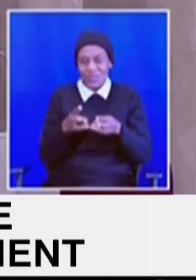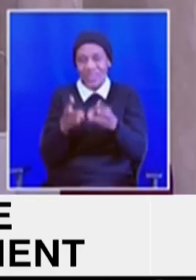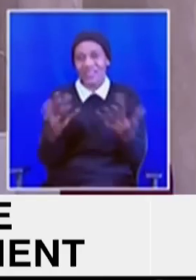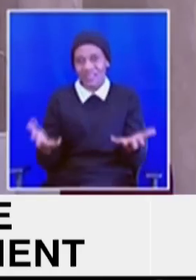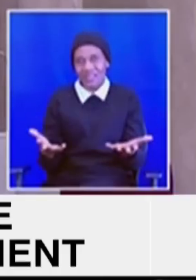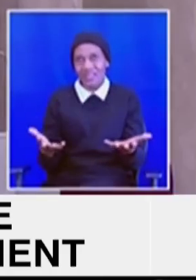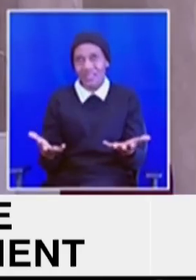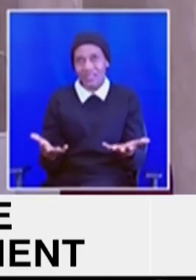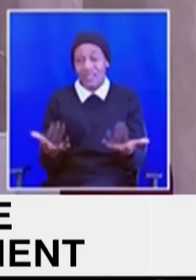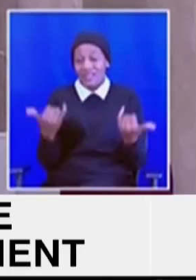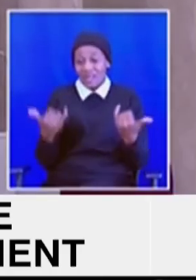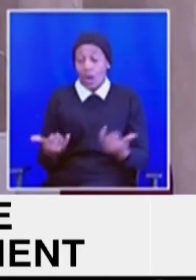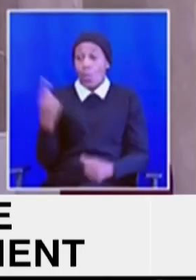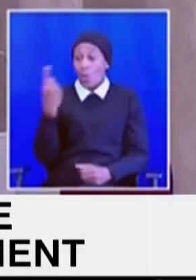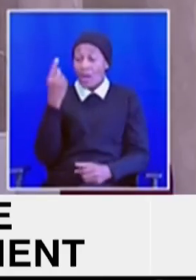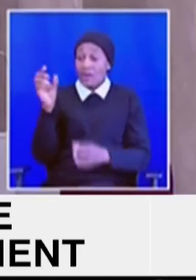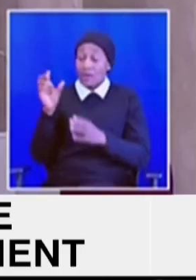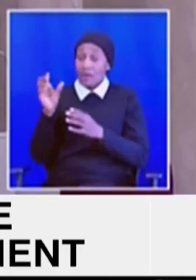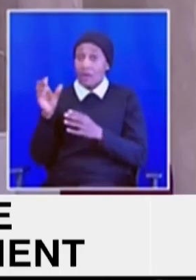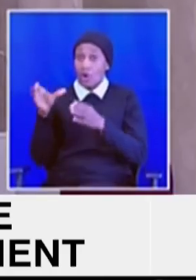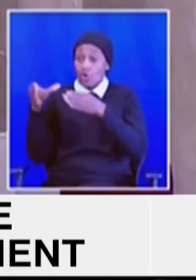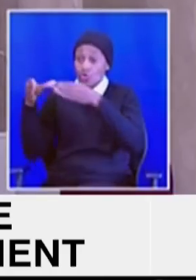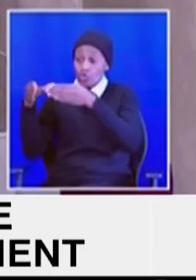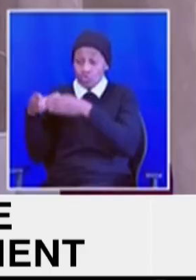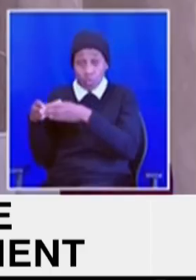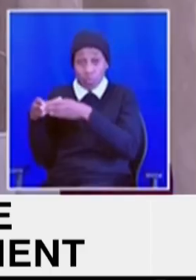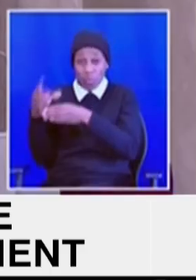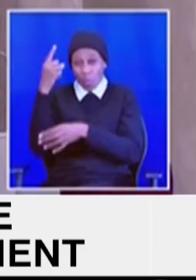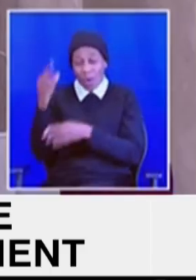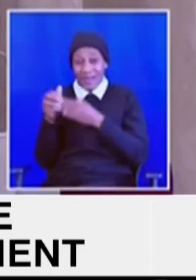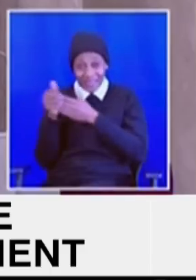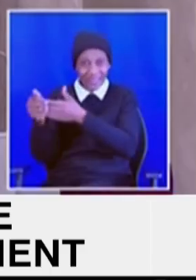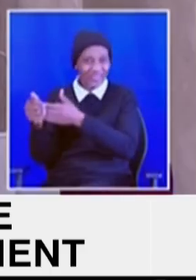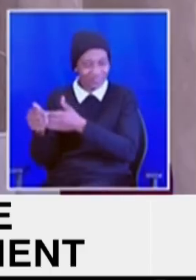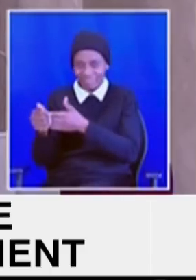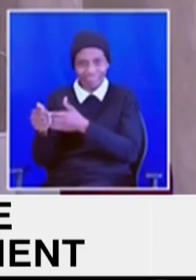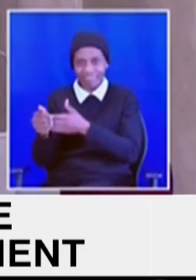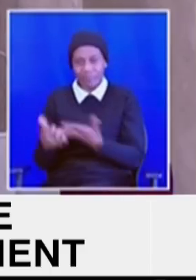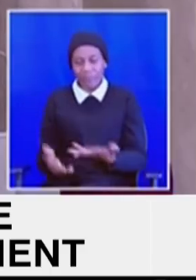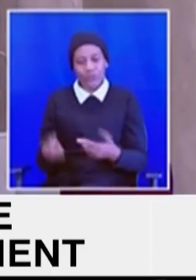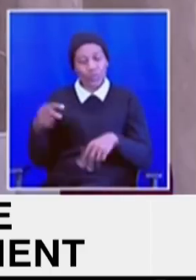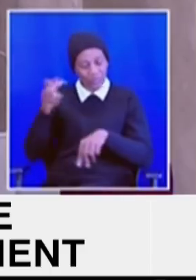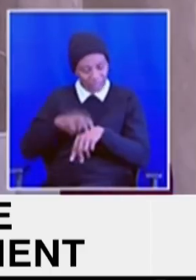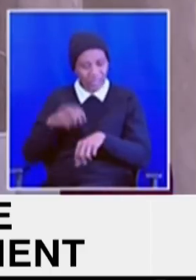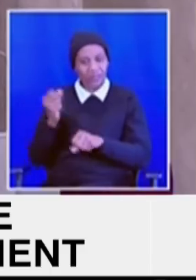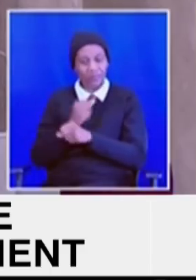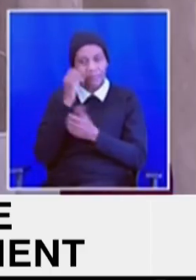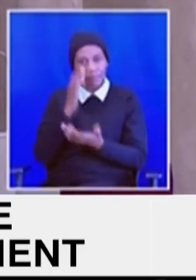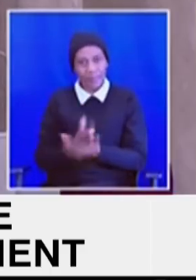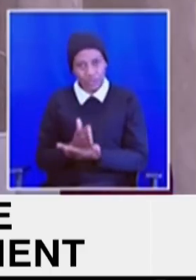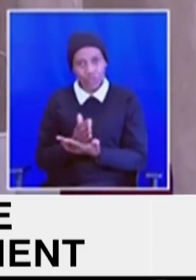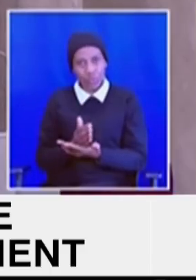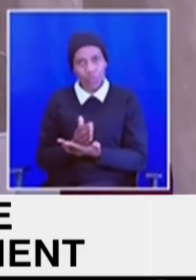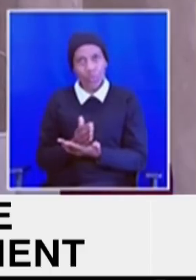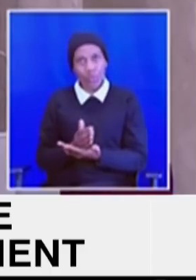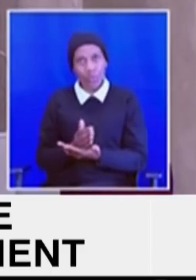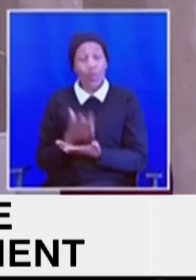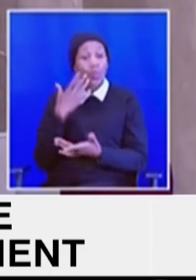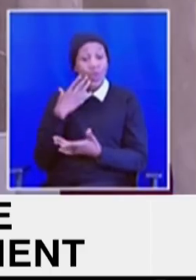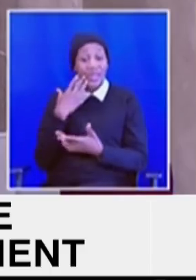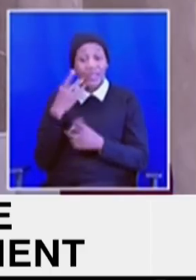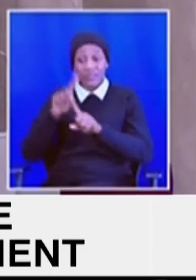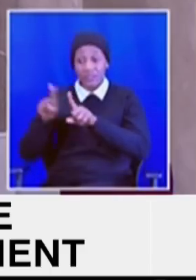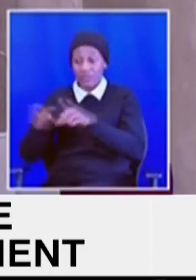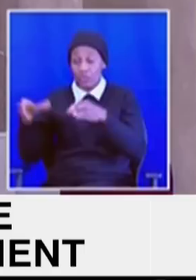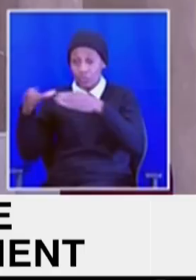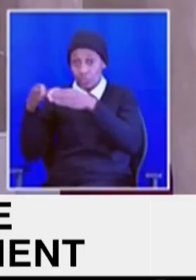single party that is winning outrightly. Therefore, we need to get the model right to make sure that when the coalitions are